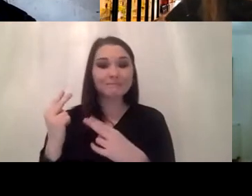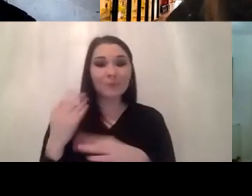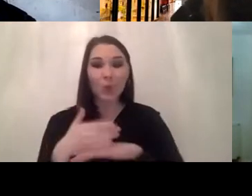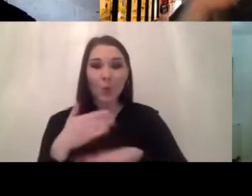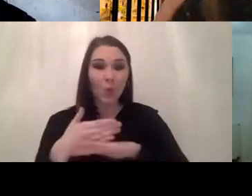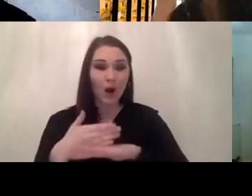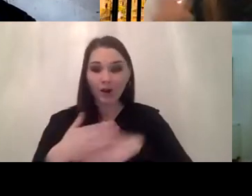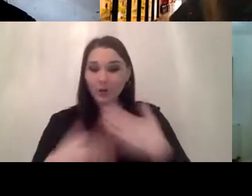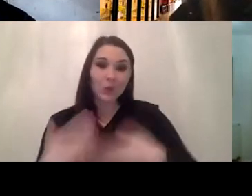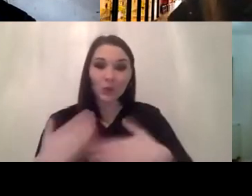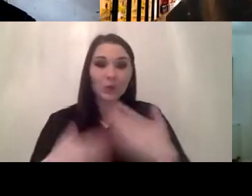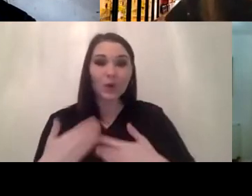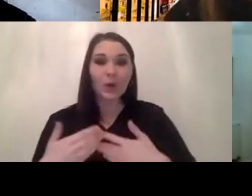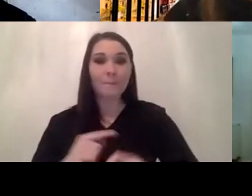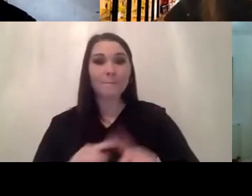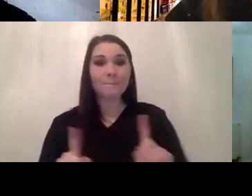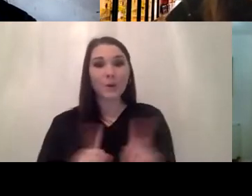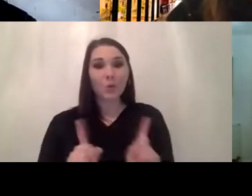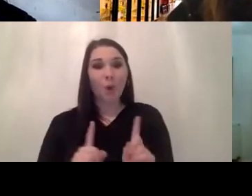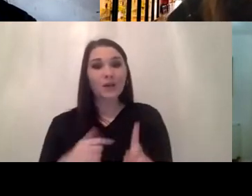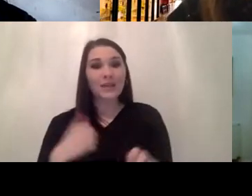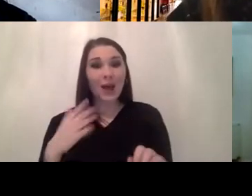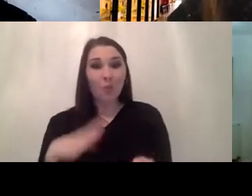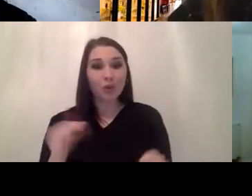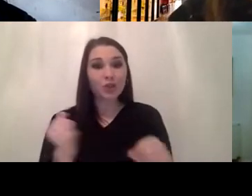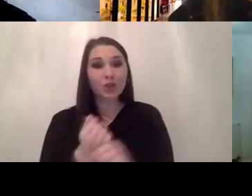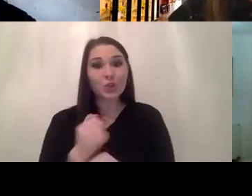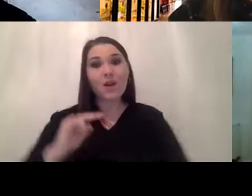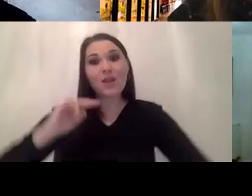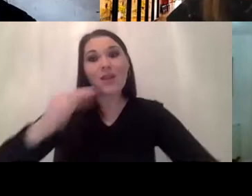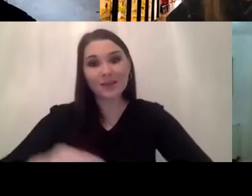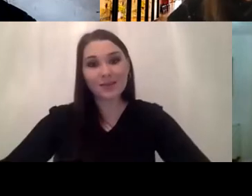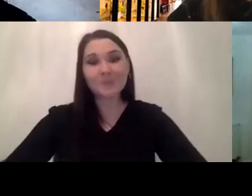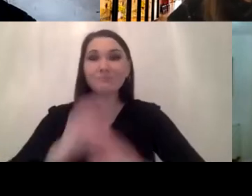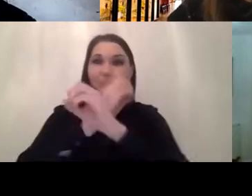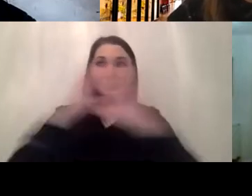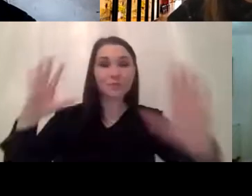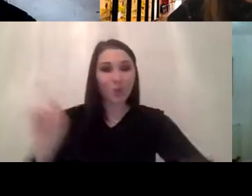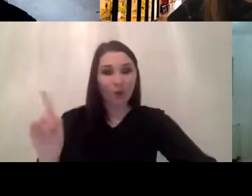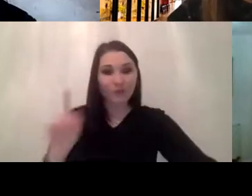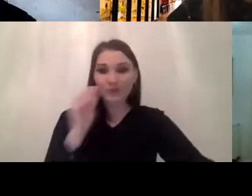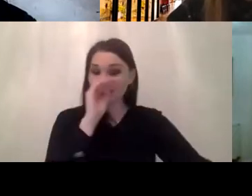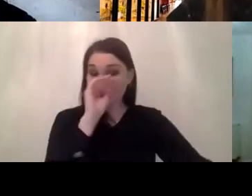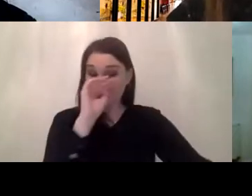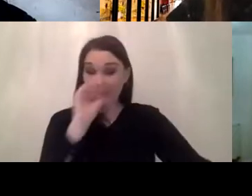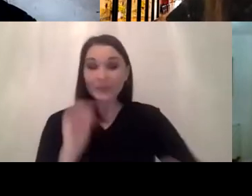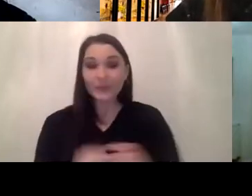so much, but is, you know, what do I want to do next? So that has been big conversation from our side.